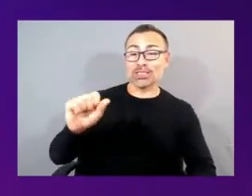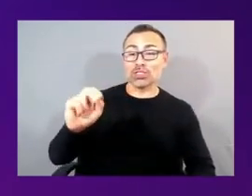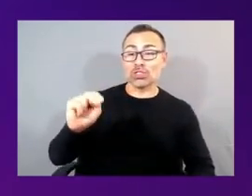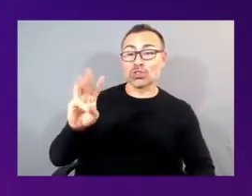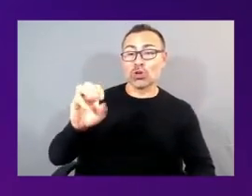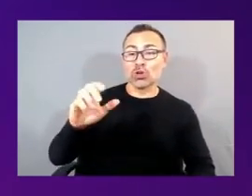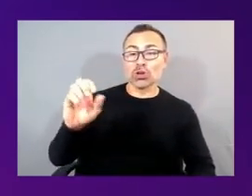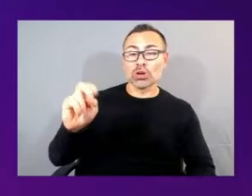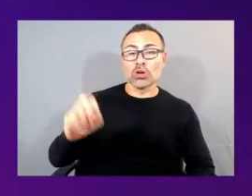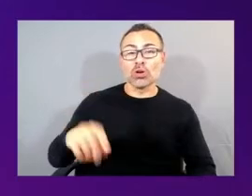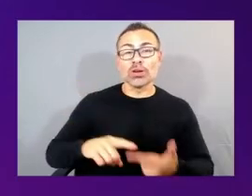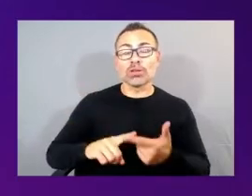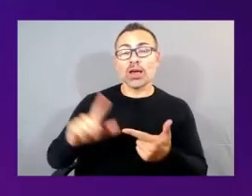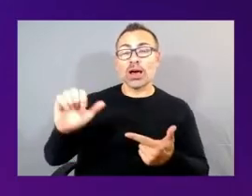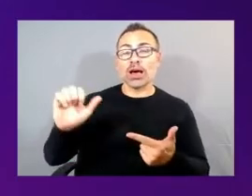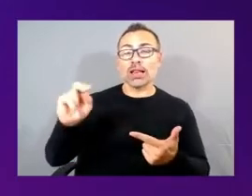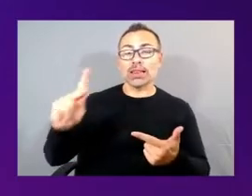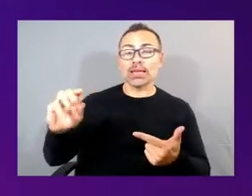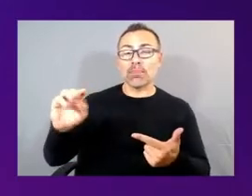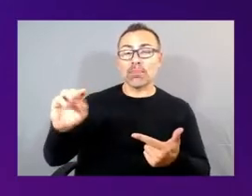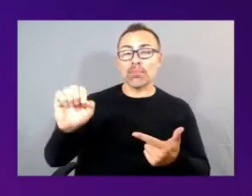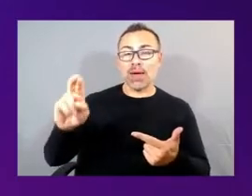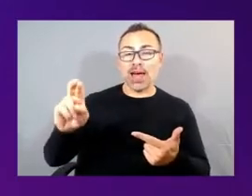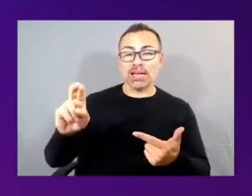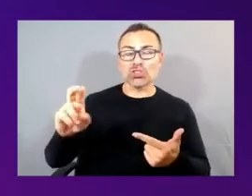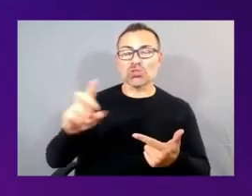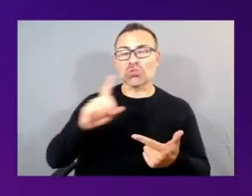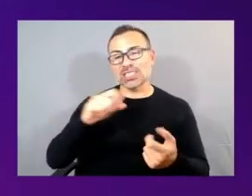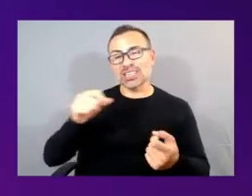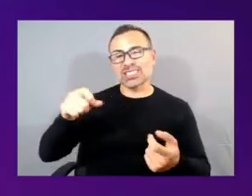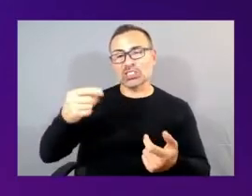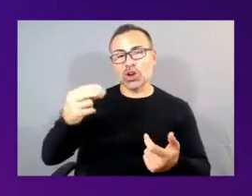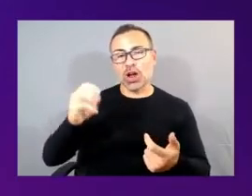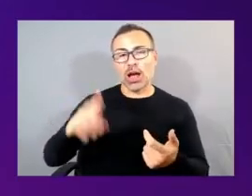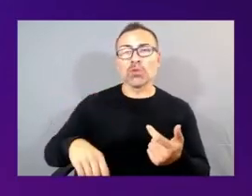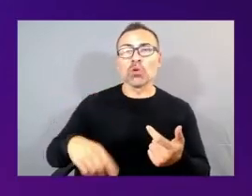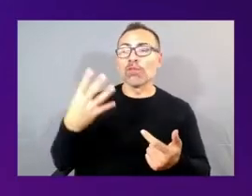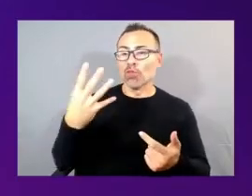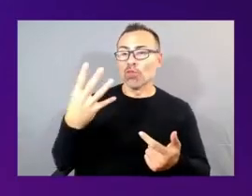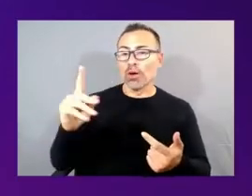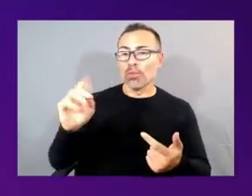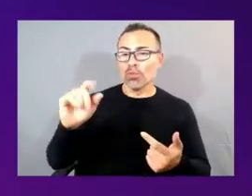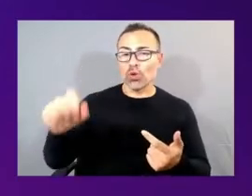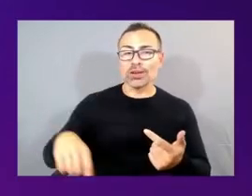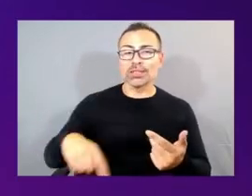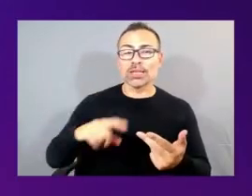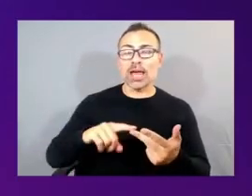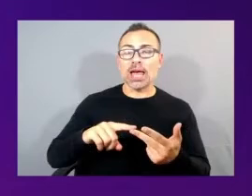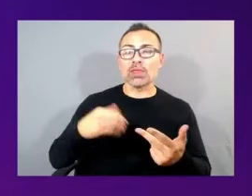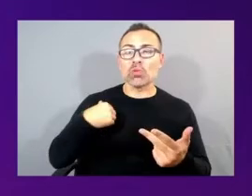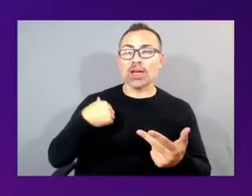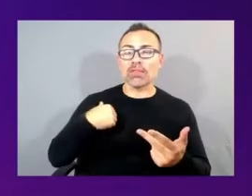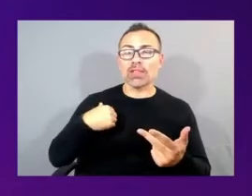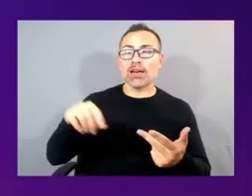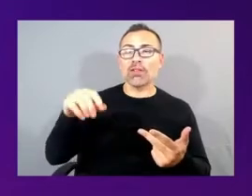basically a sensor hub that has 4 ports. And we also have a vibration sensor, which is also from